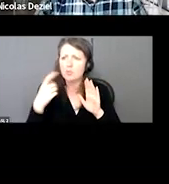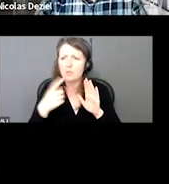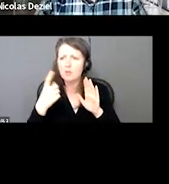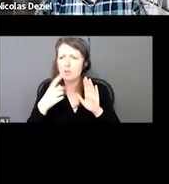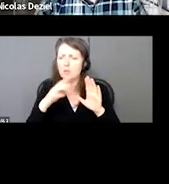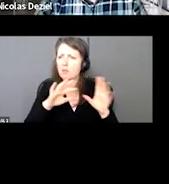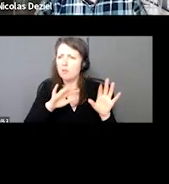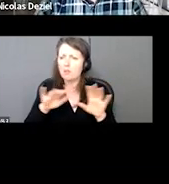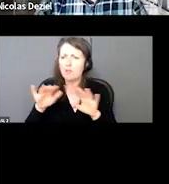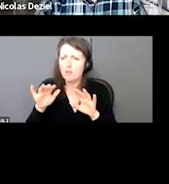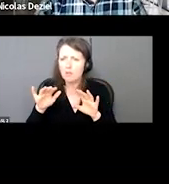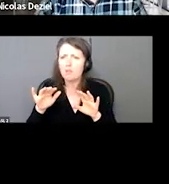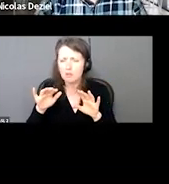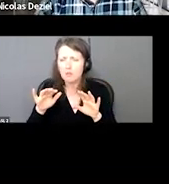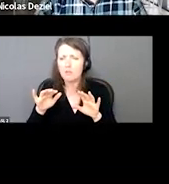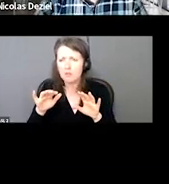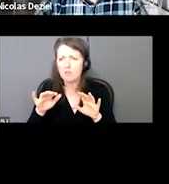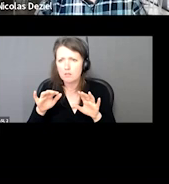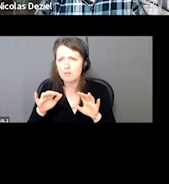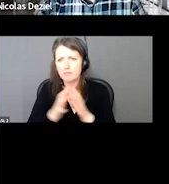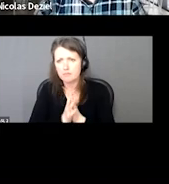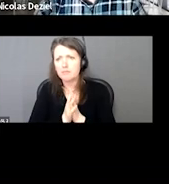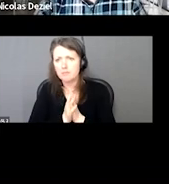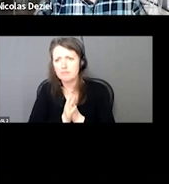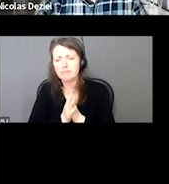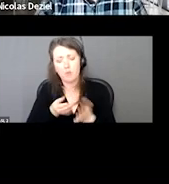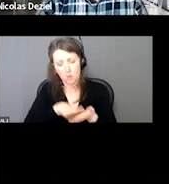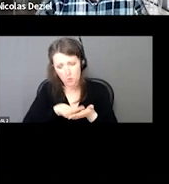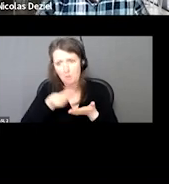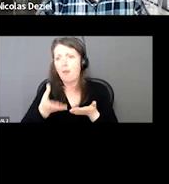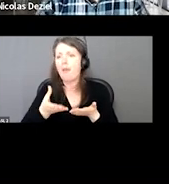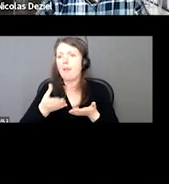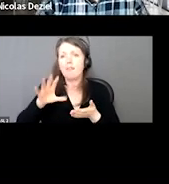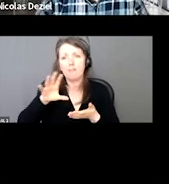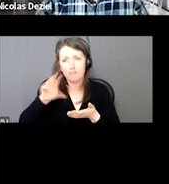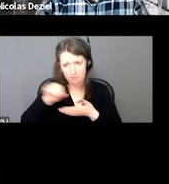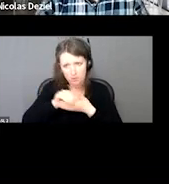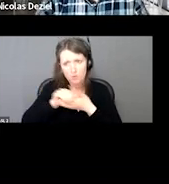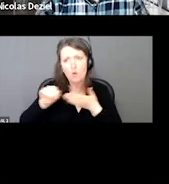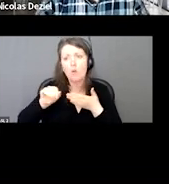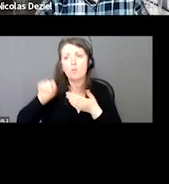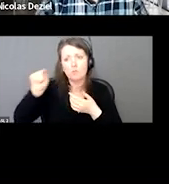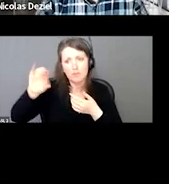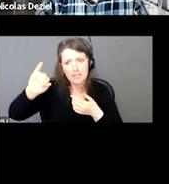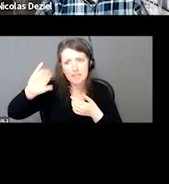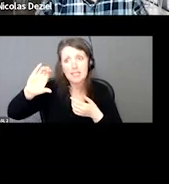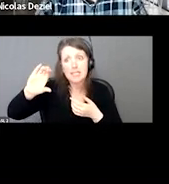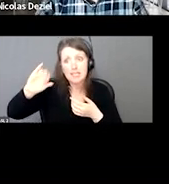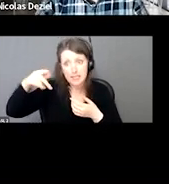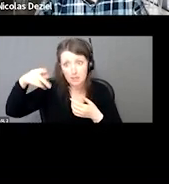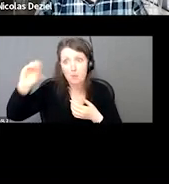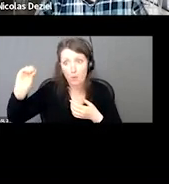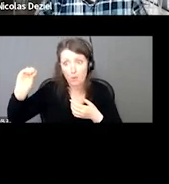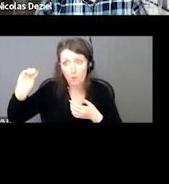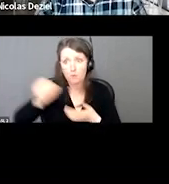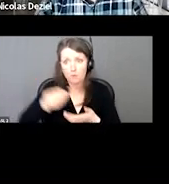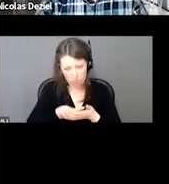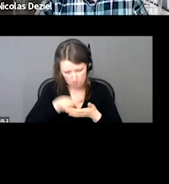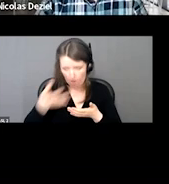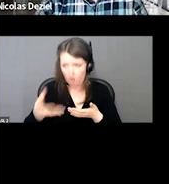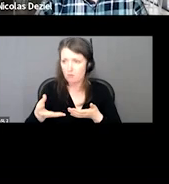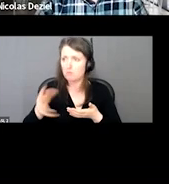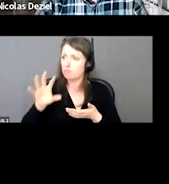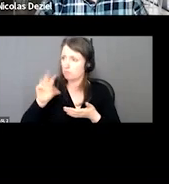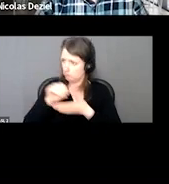software code, you have to give it a title. You pay the $50. You pay a little, you provide more information like your address and your name and things like